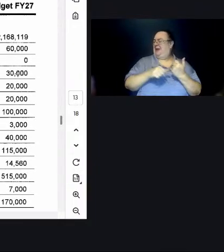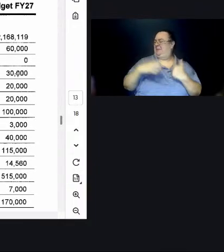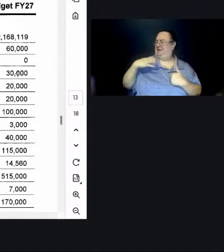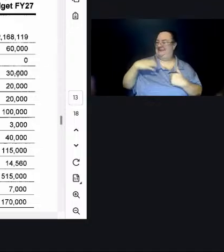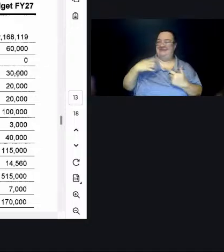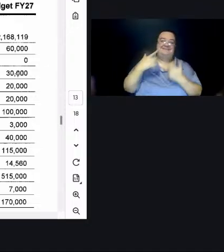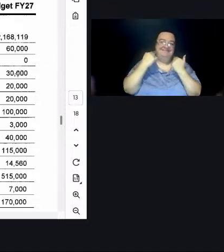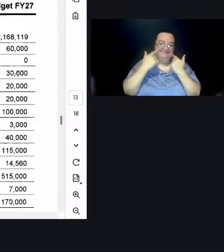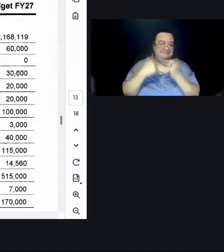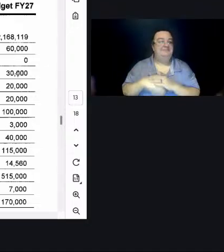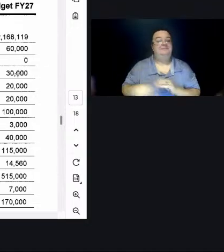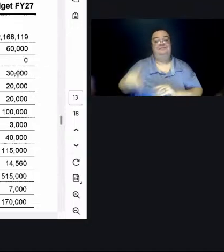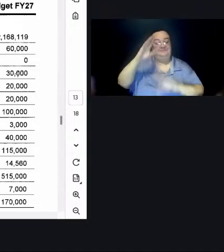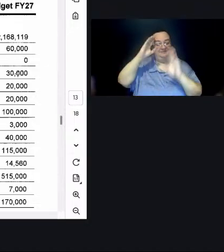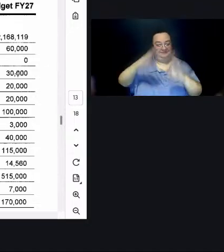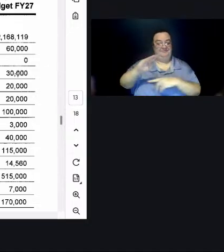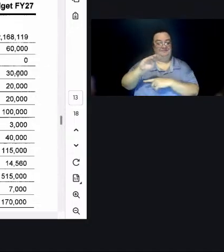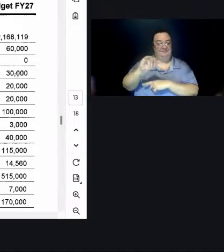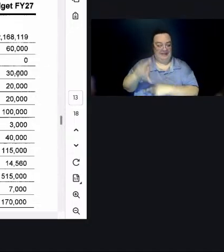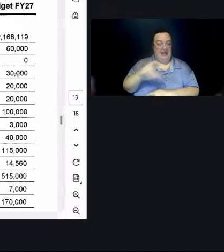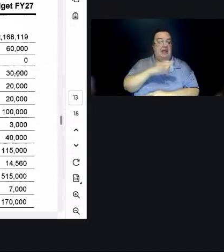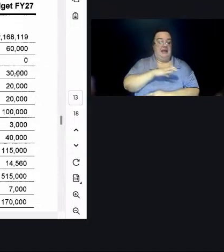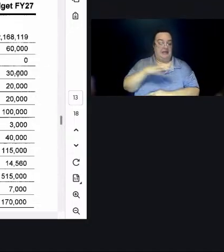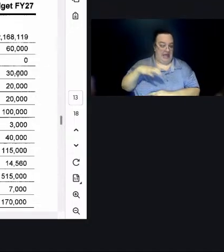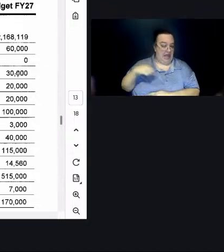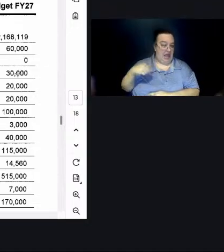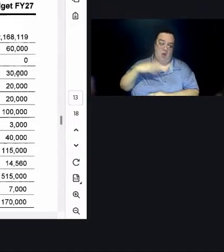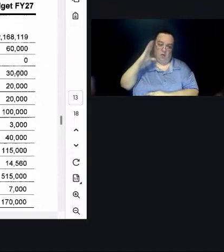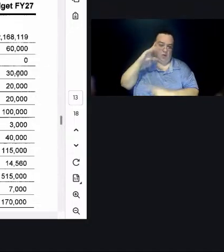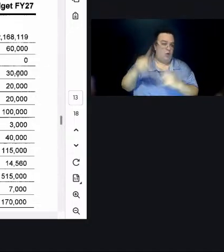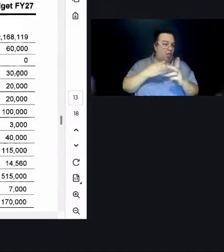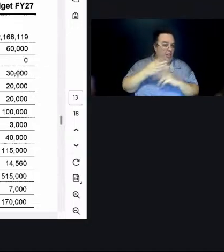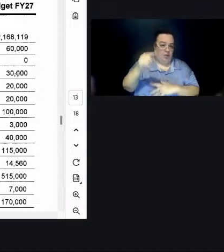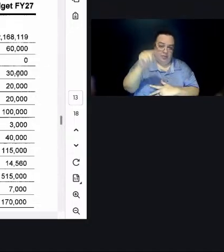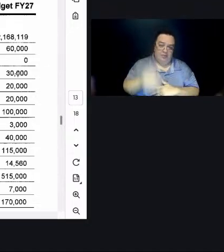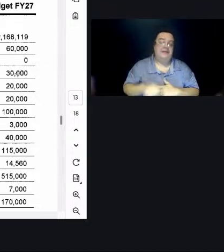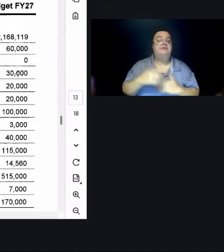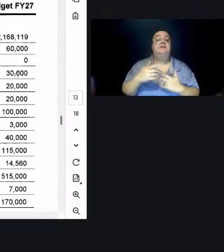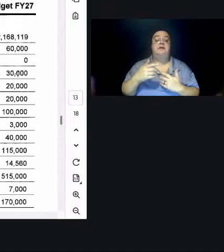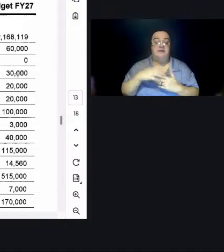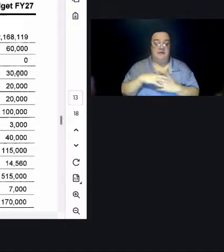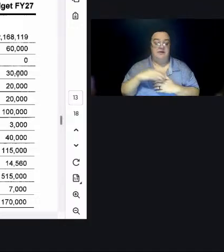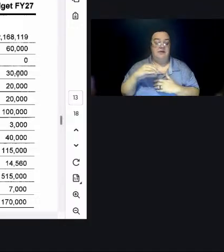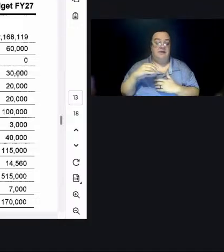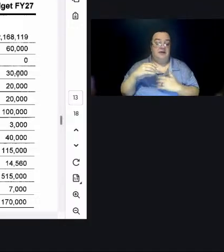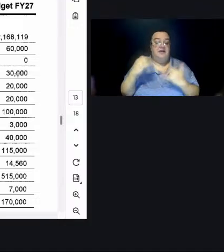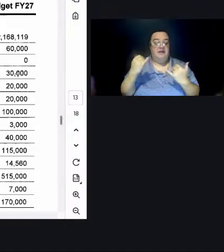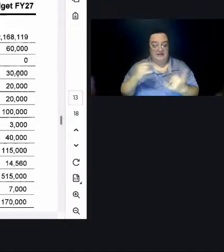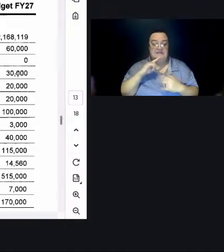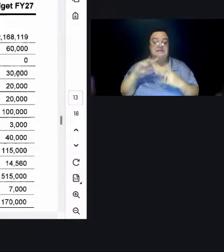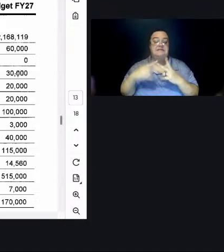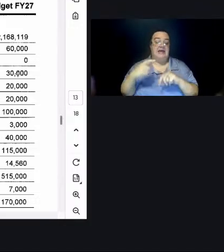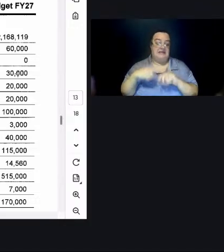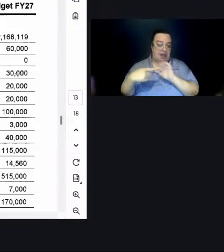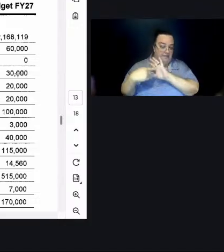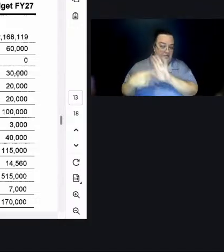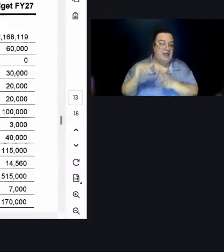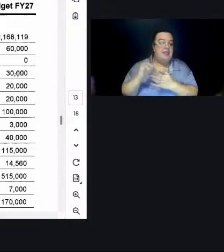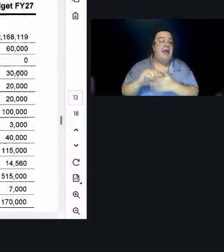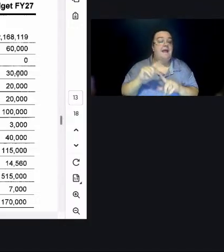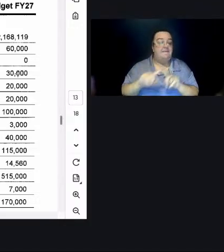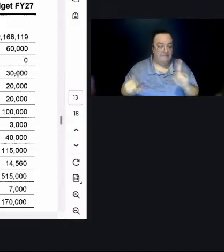one. Good evening, Mayor and Council. I'm going to run through this. This is the second time this has been presented, but there have been